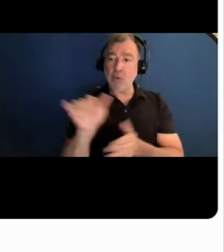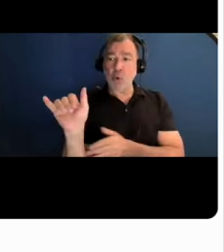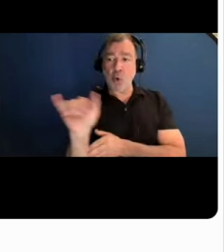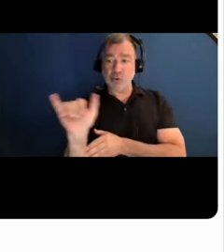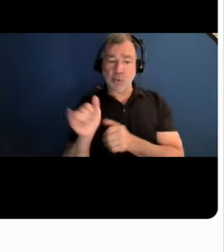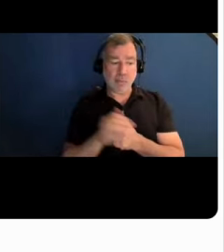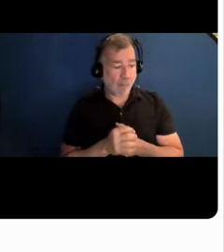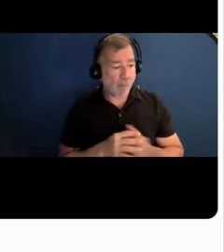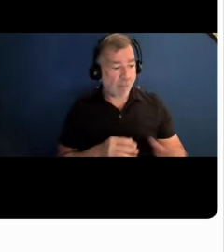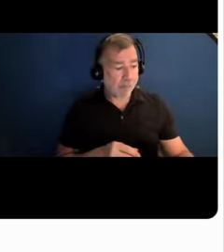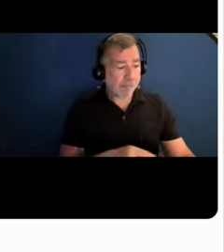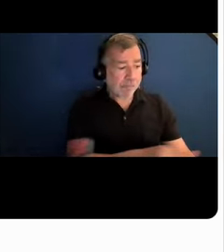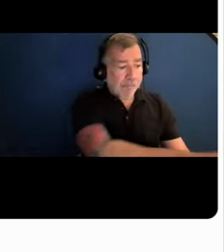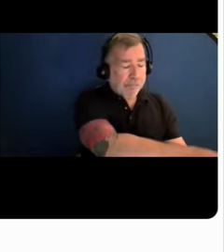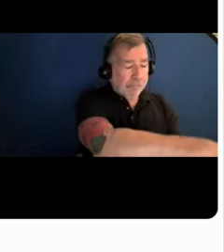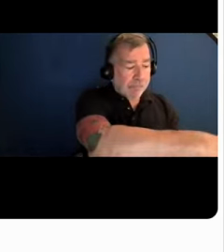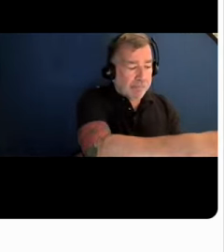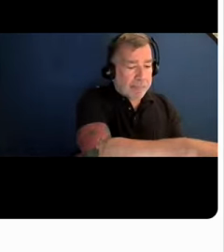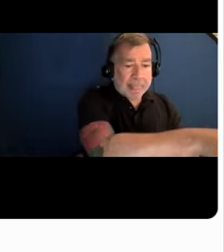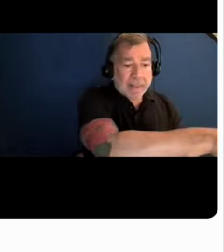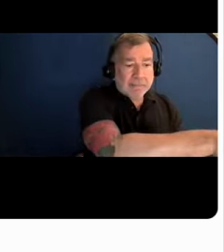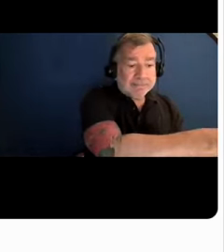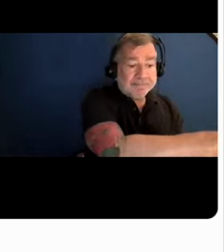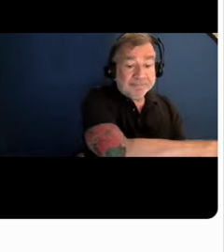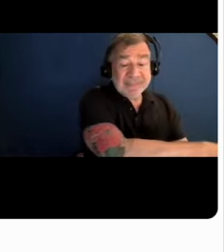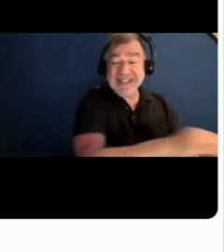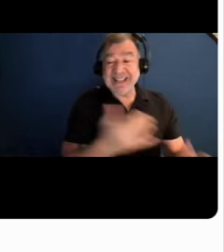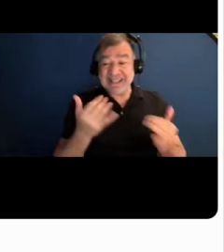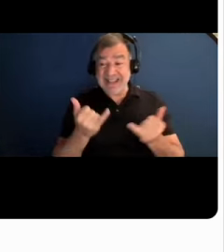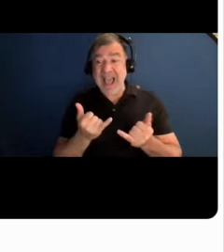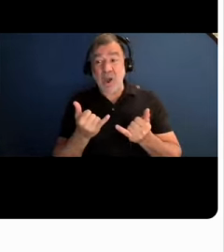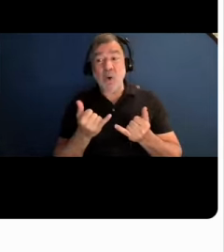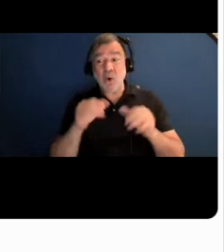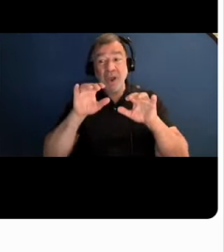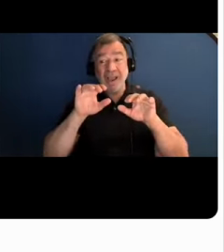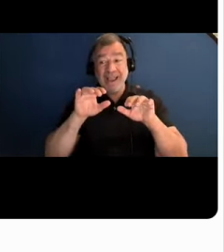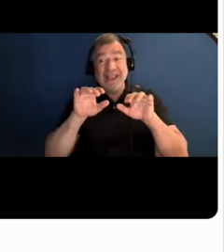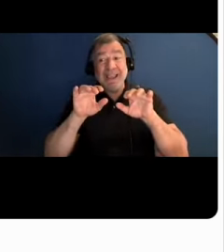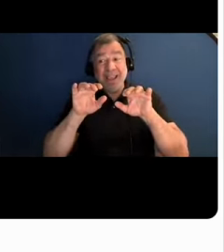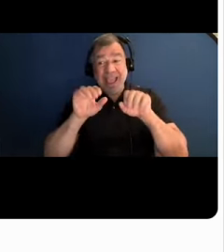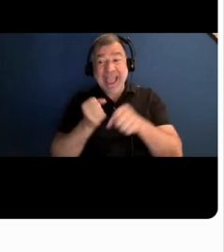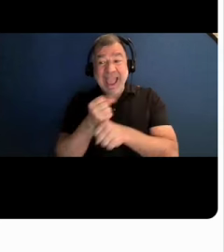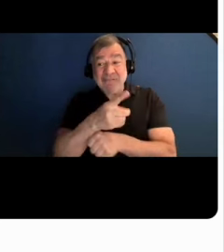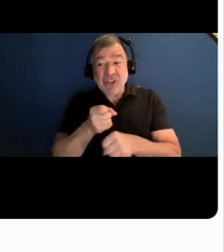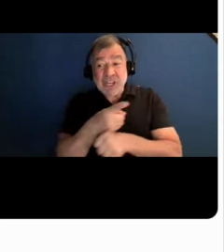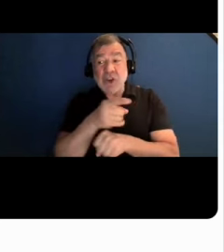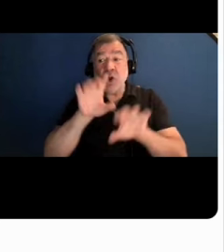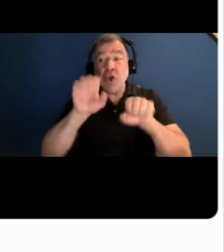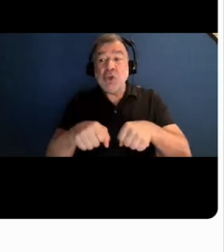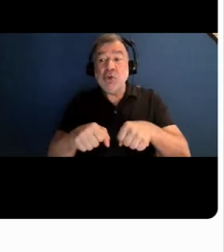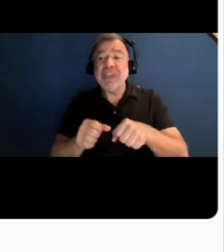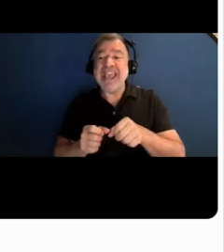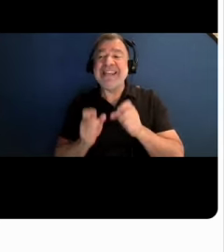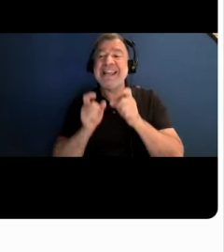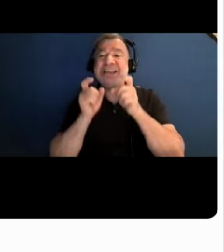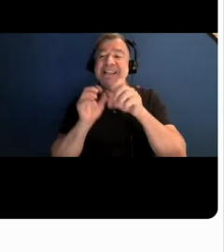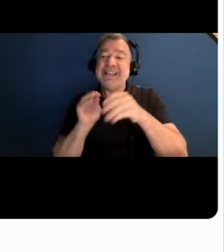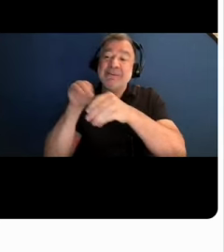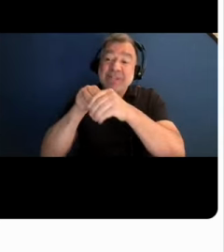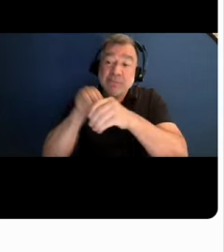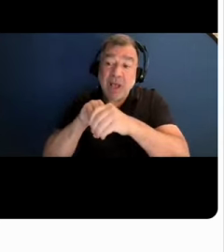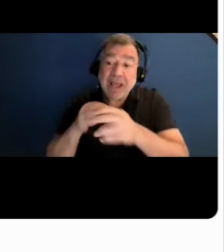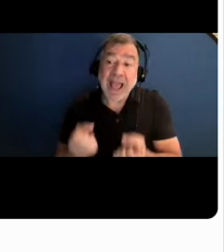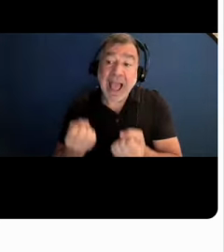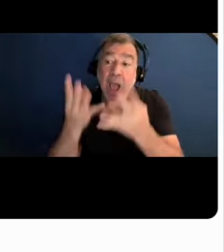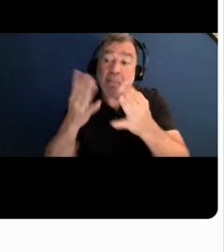too, for 2025, an increase to $19,000 can be contributed annually. An ABLE account owner